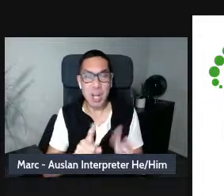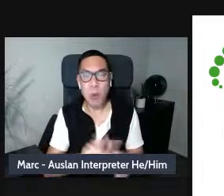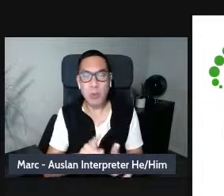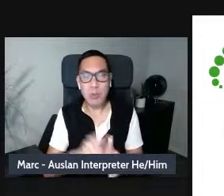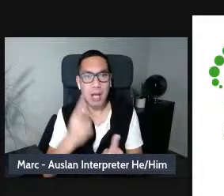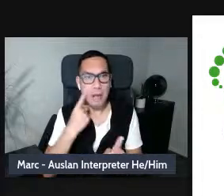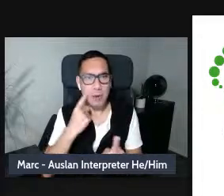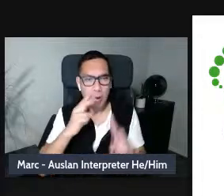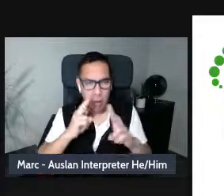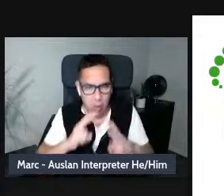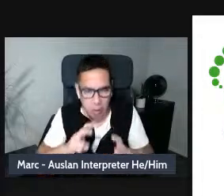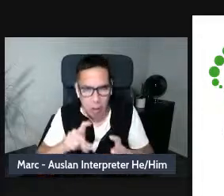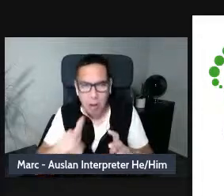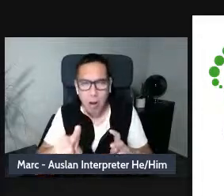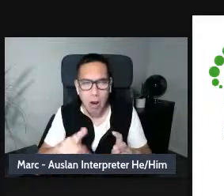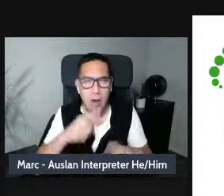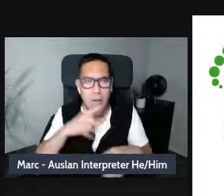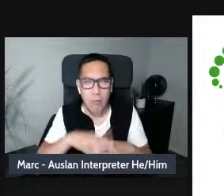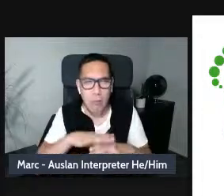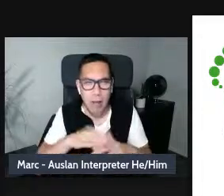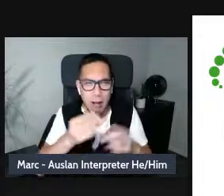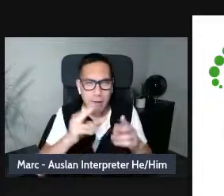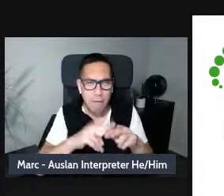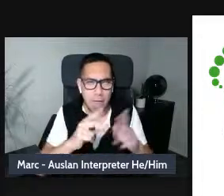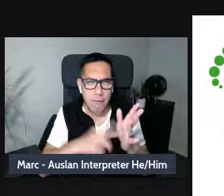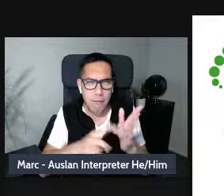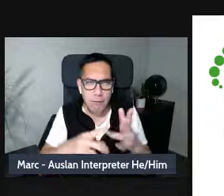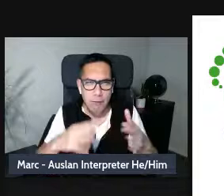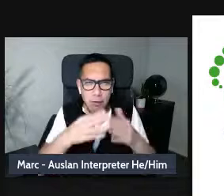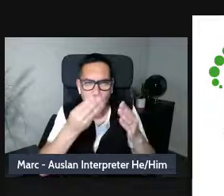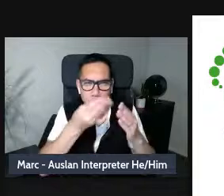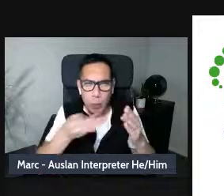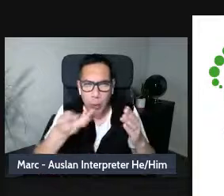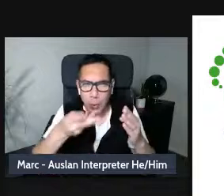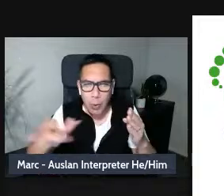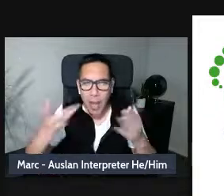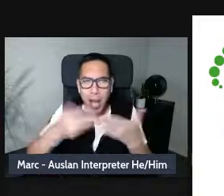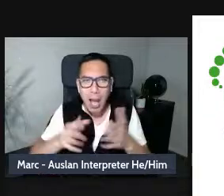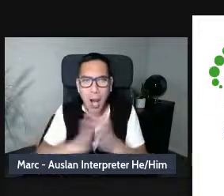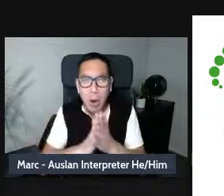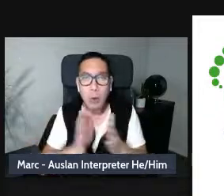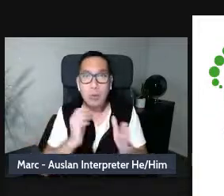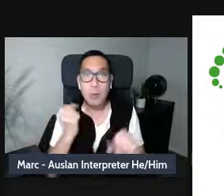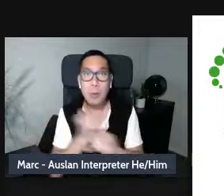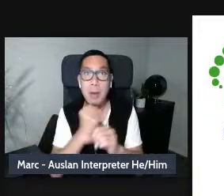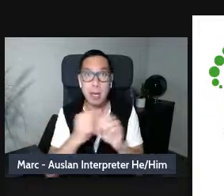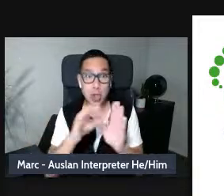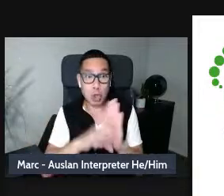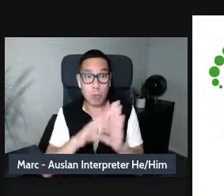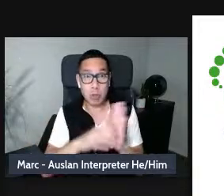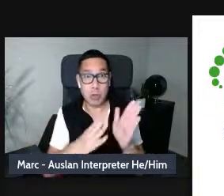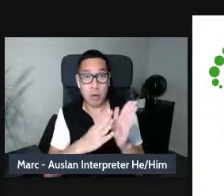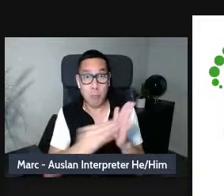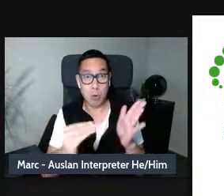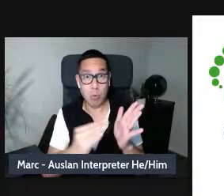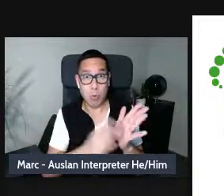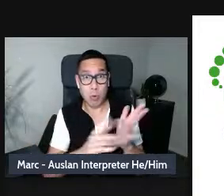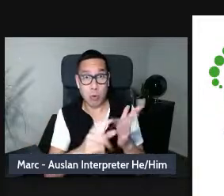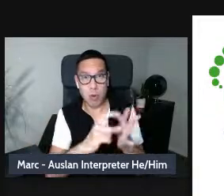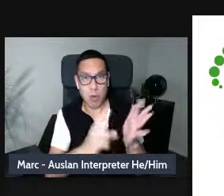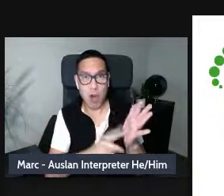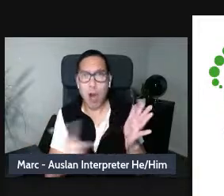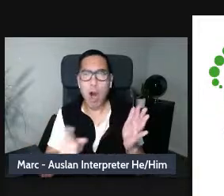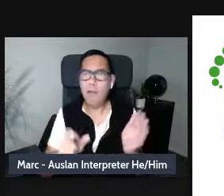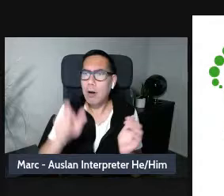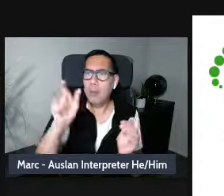and we've built computer models of the human like stroke patient vessels. If